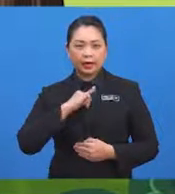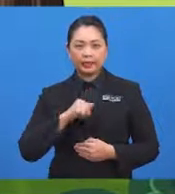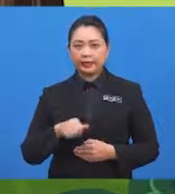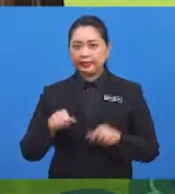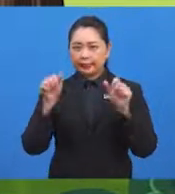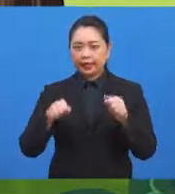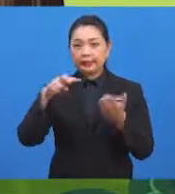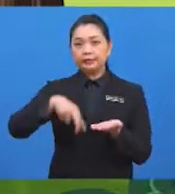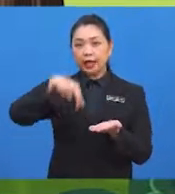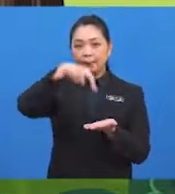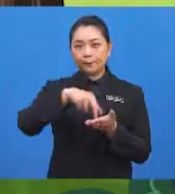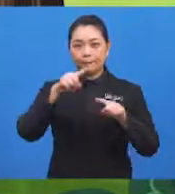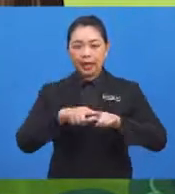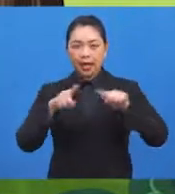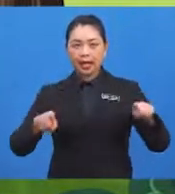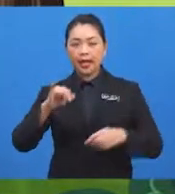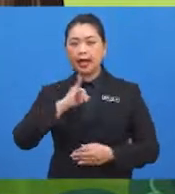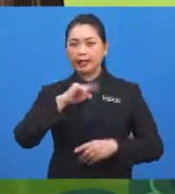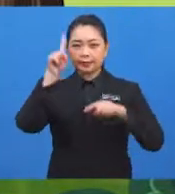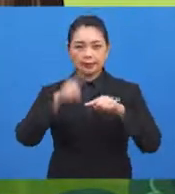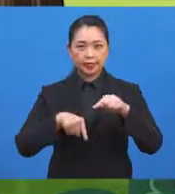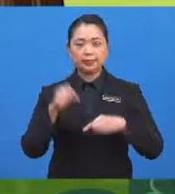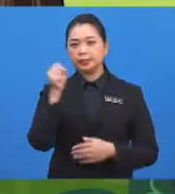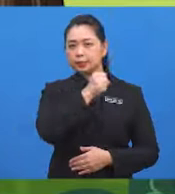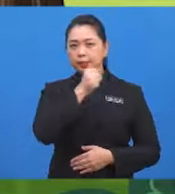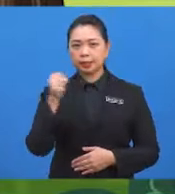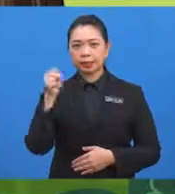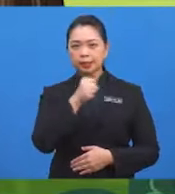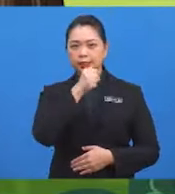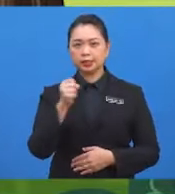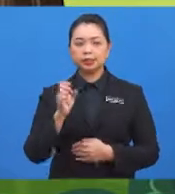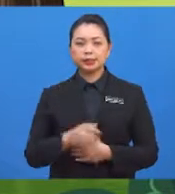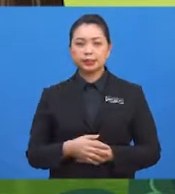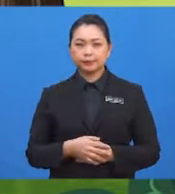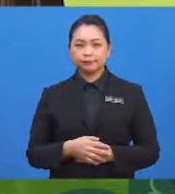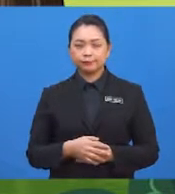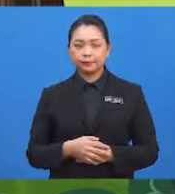I can jump, but I can't sing.